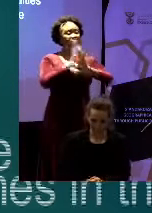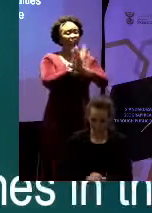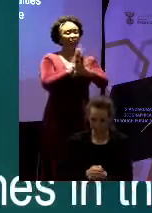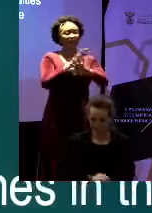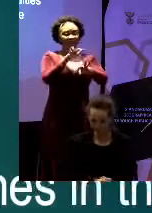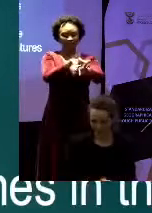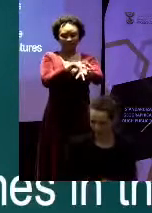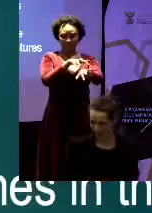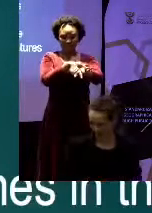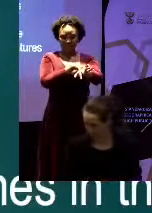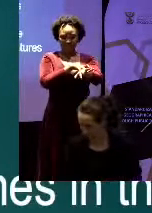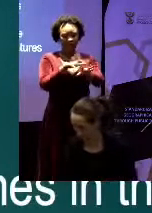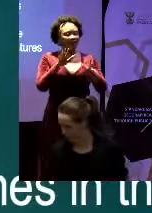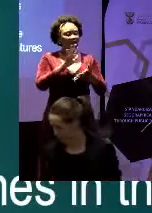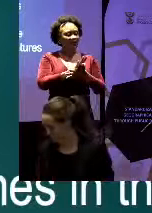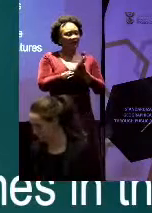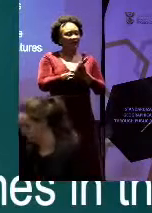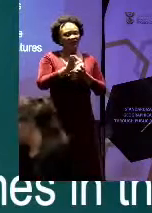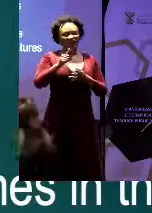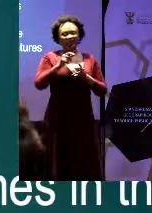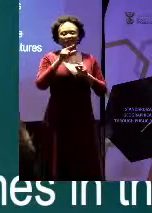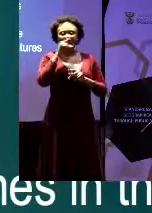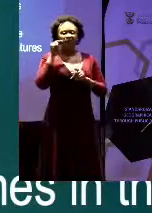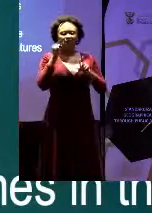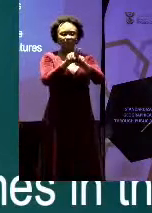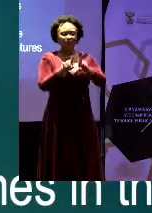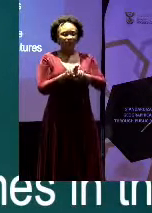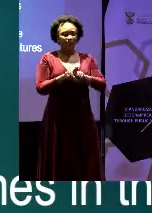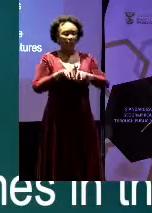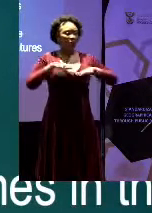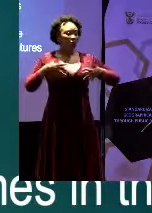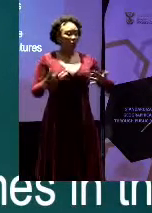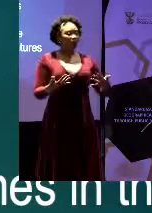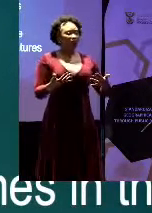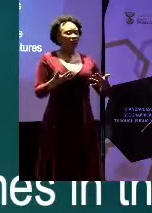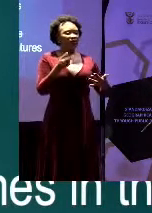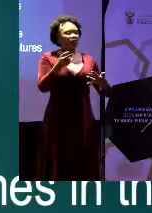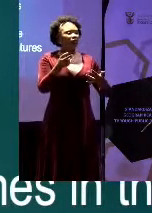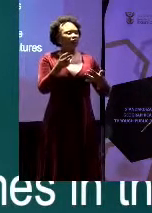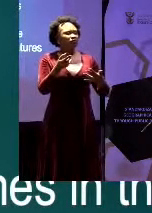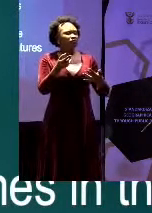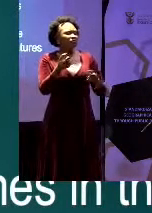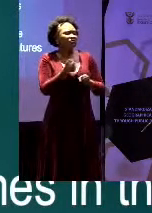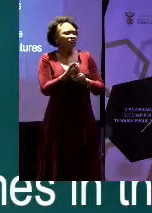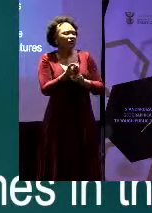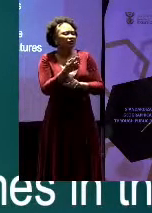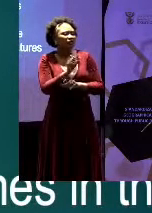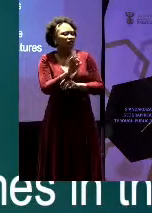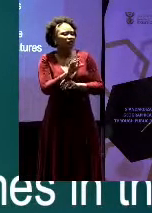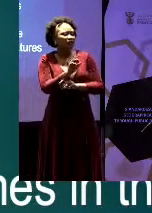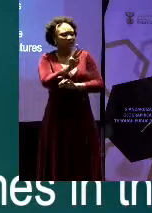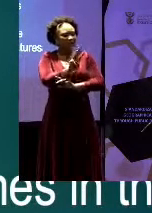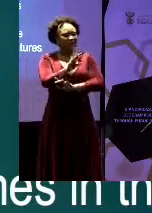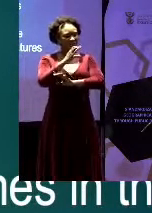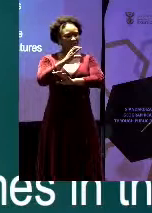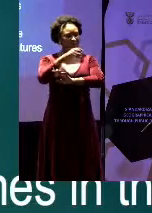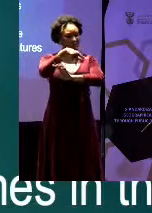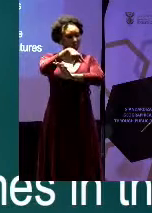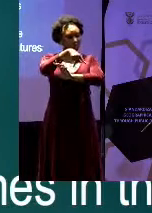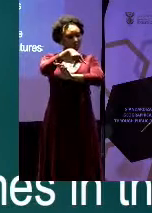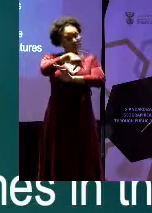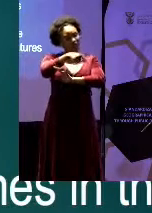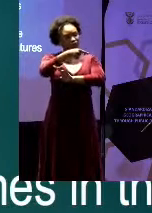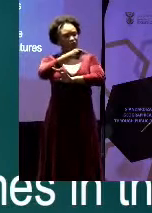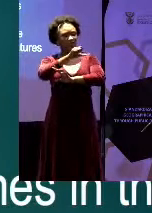cadastral names as well. Well then, what is the function of the WCPGNC or